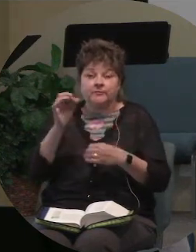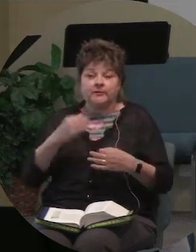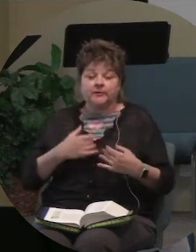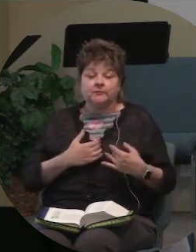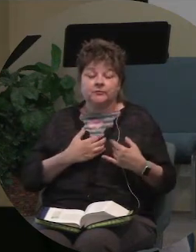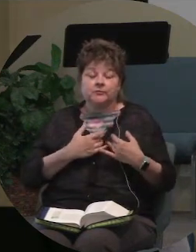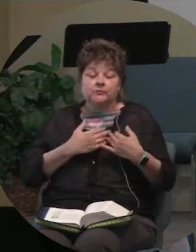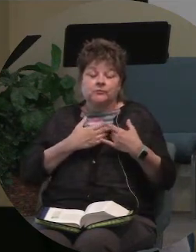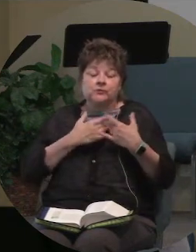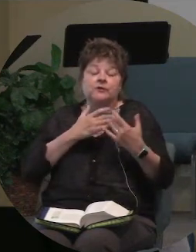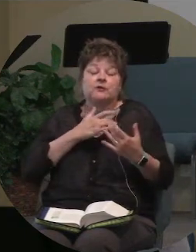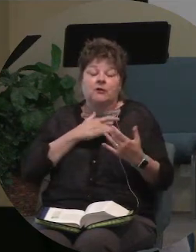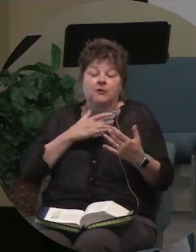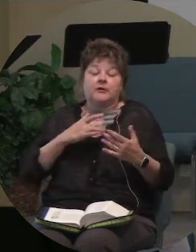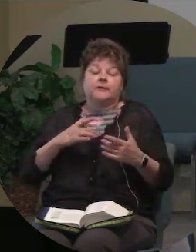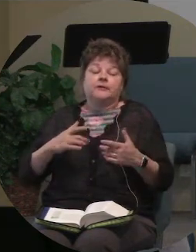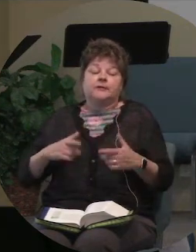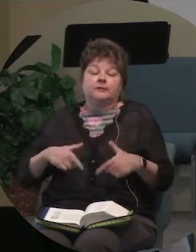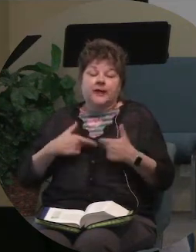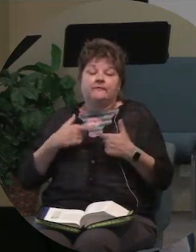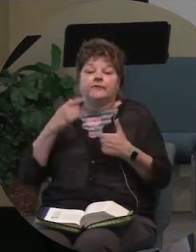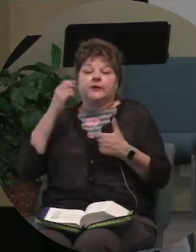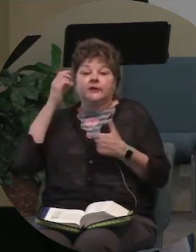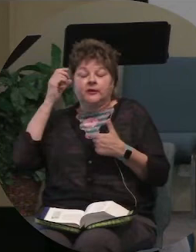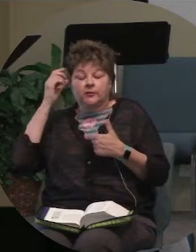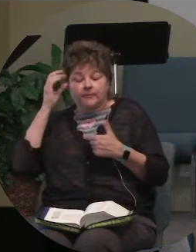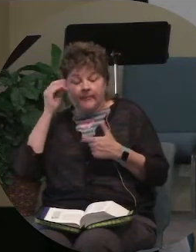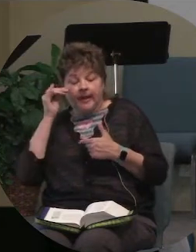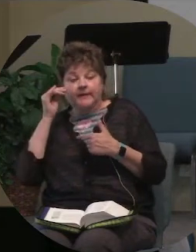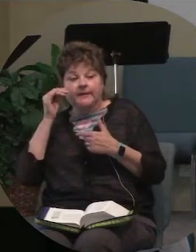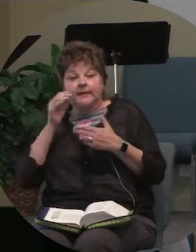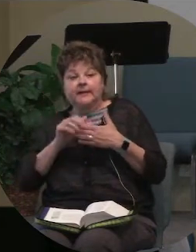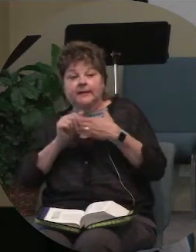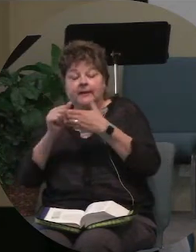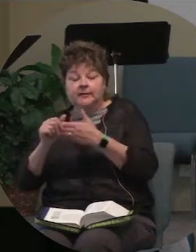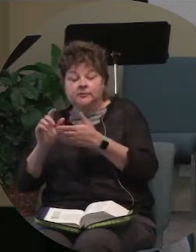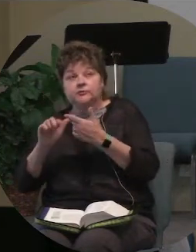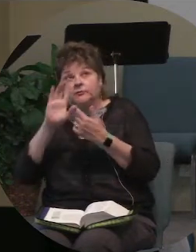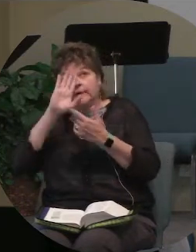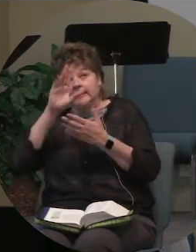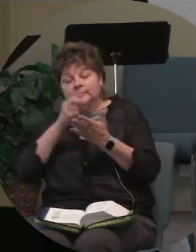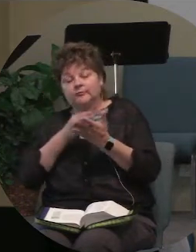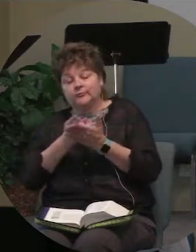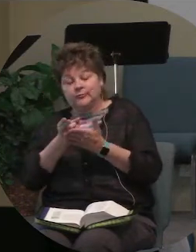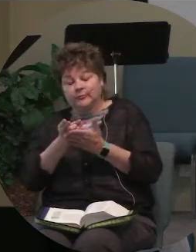in your life and in your mind, and He guides you into His truth.